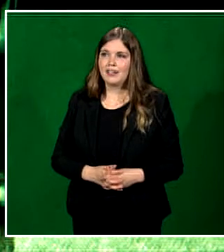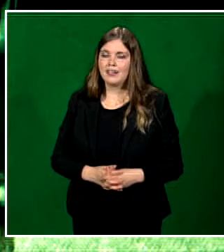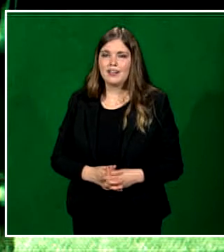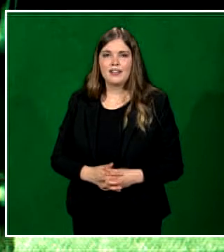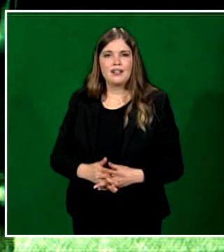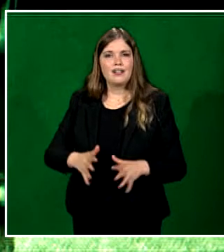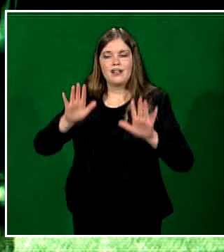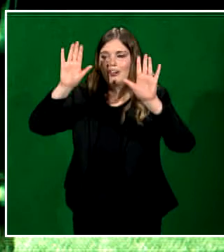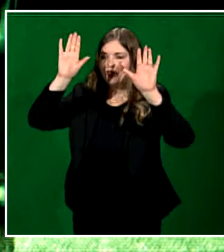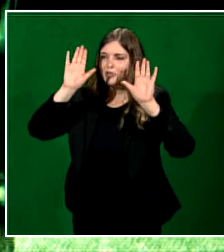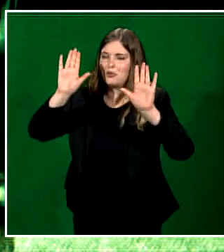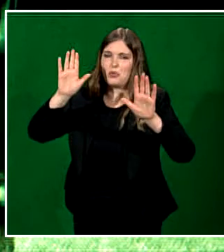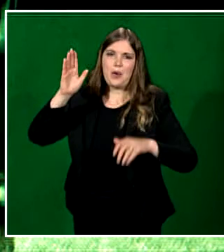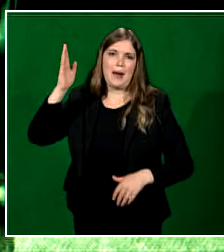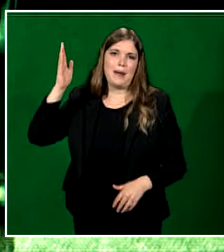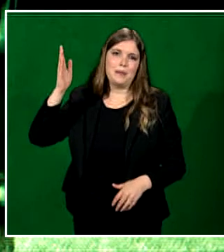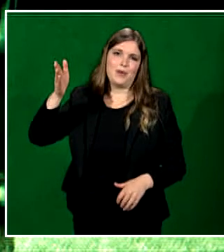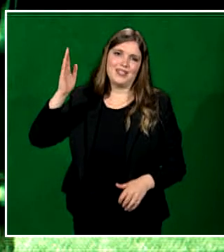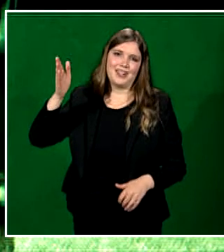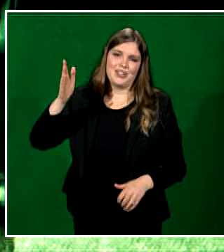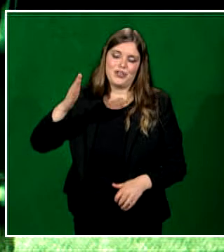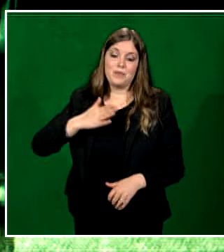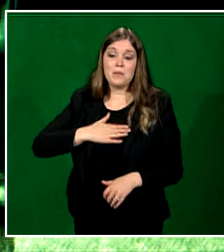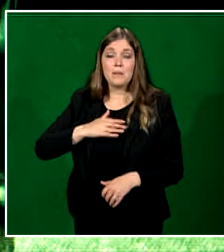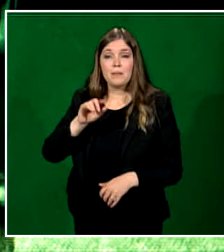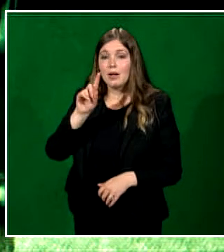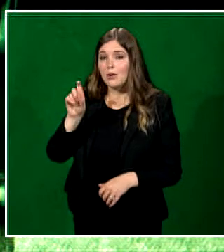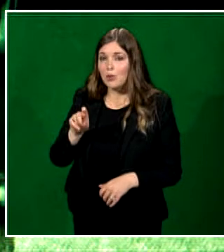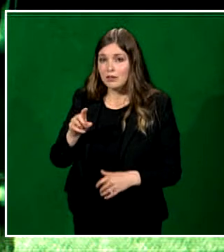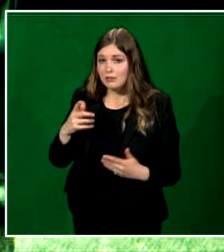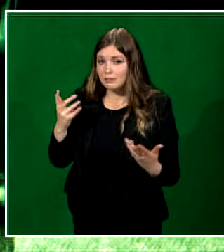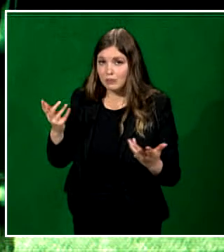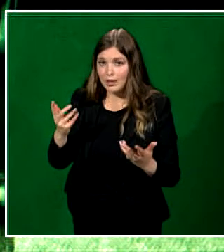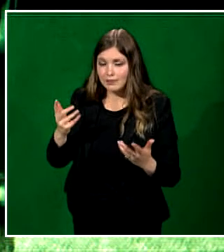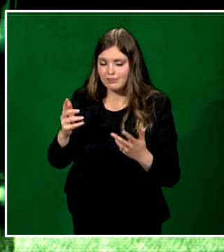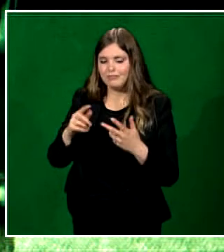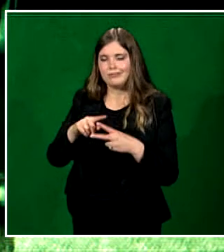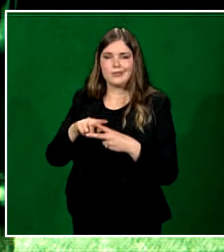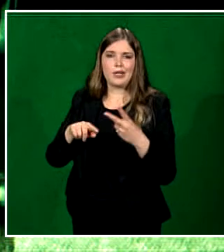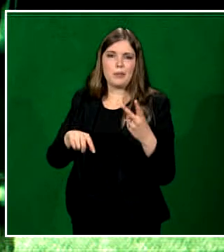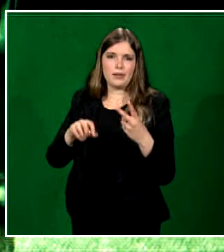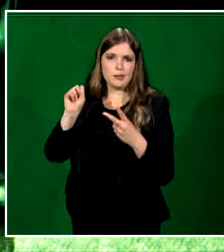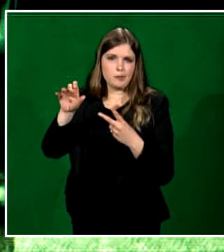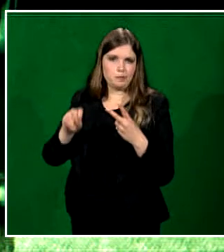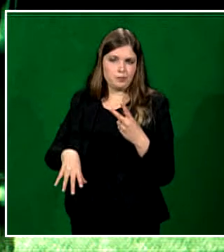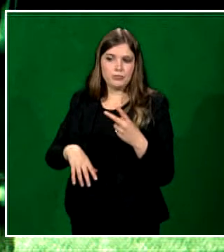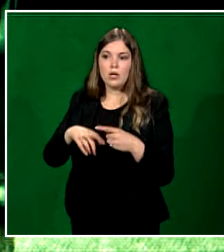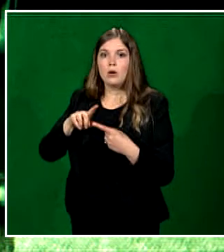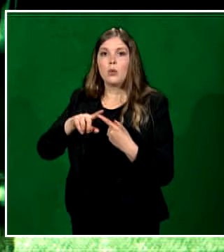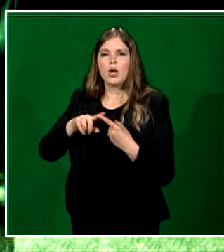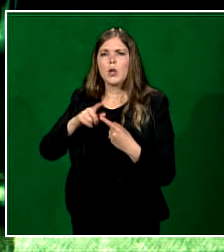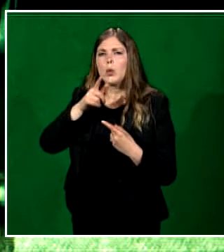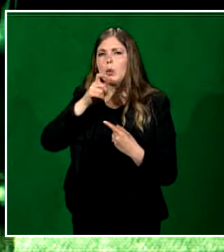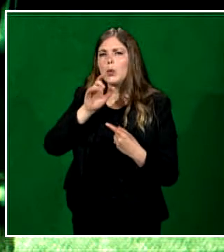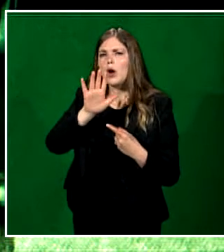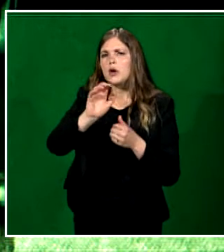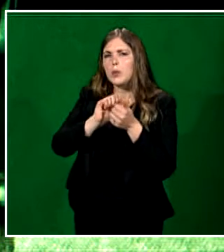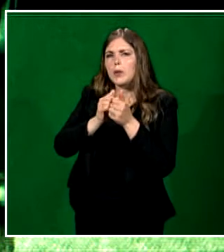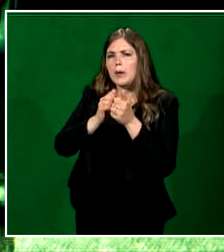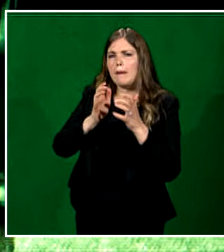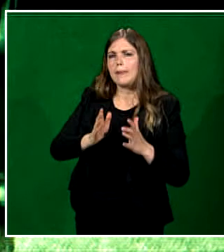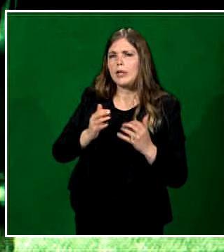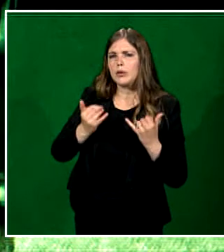Great presentation. I think my question is a couple things. One, who are your competitors